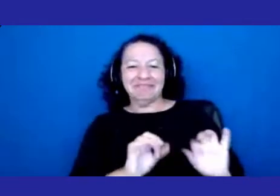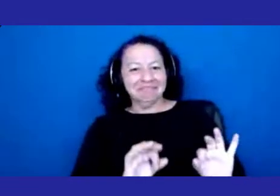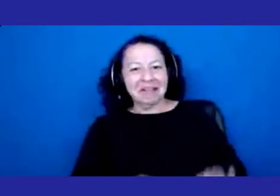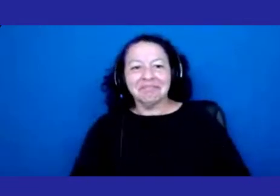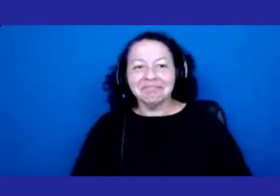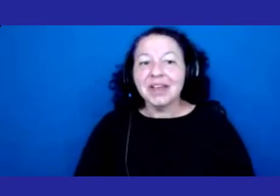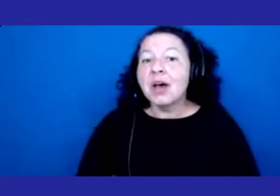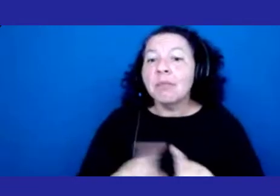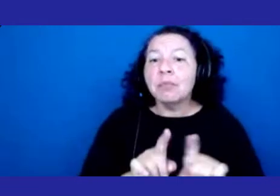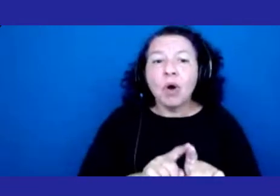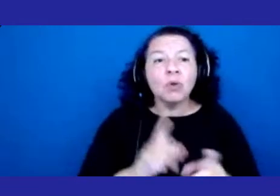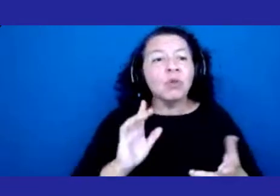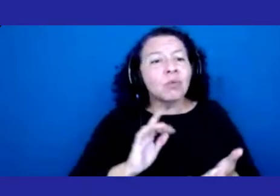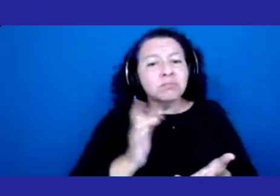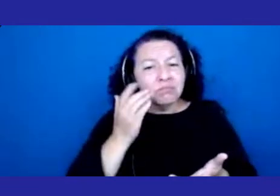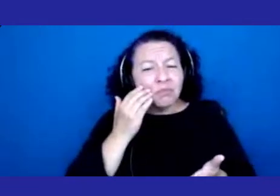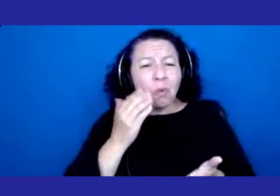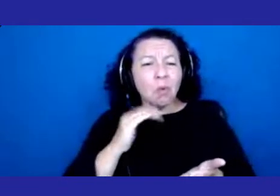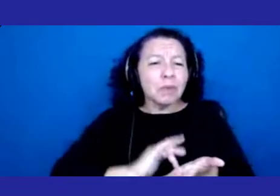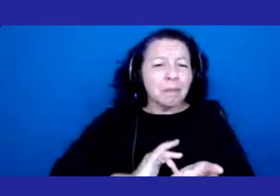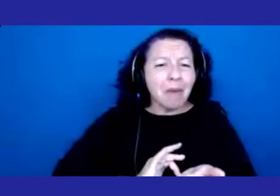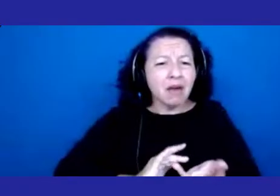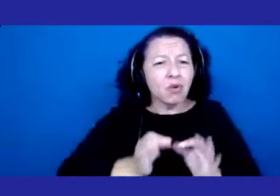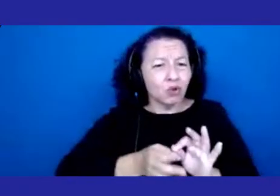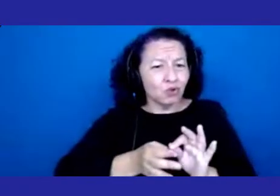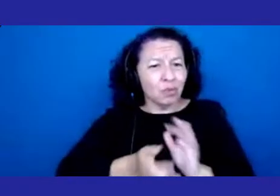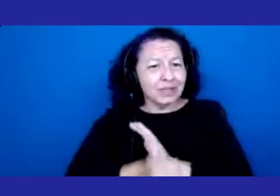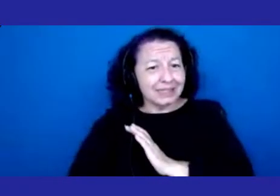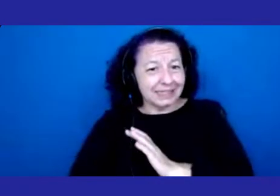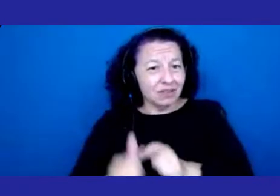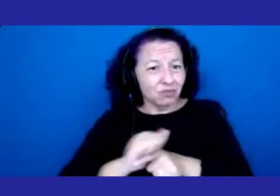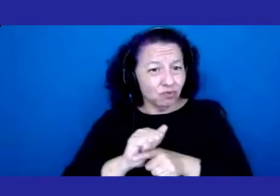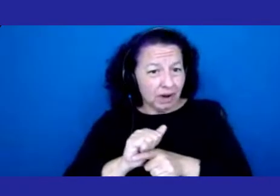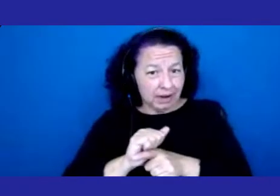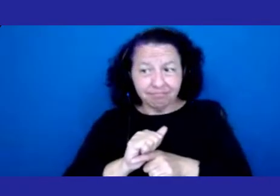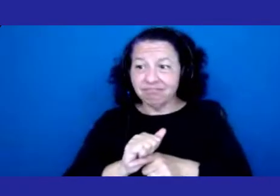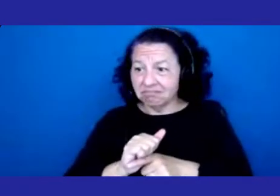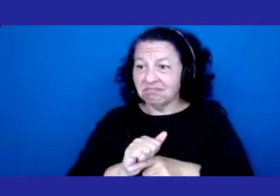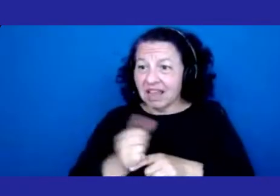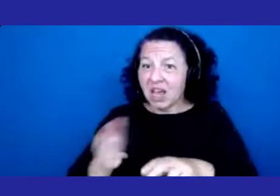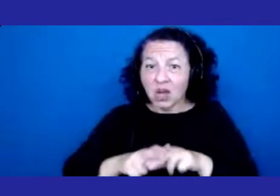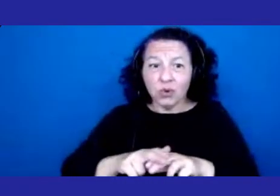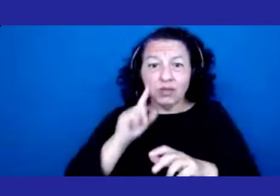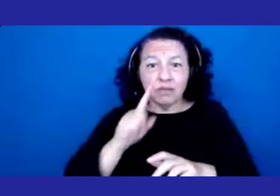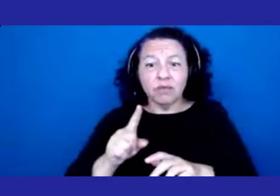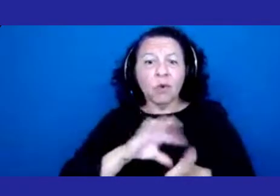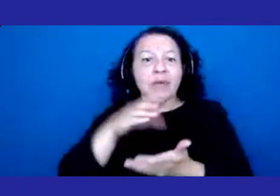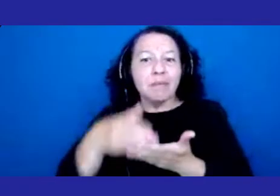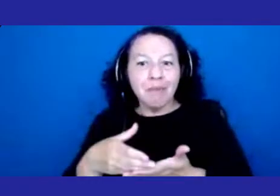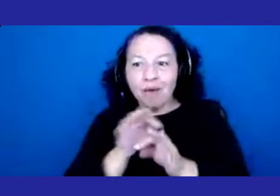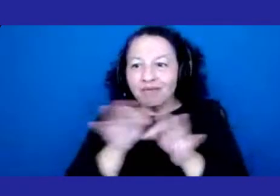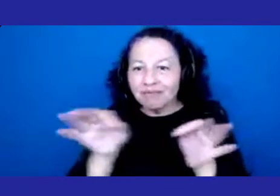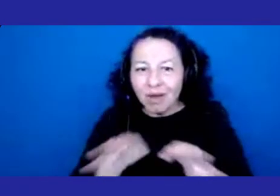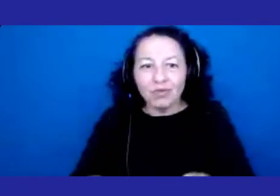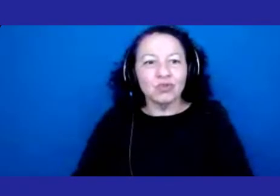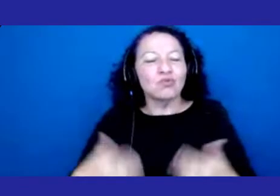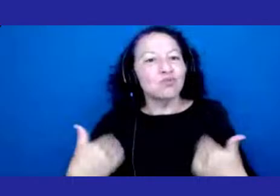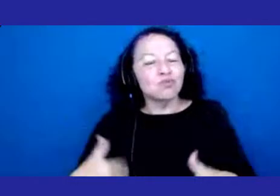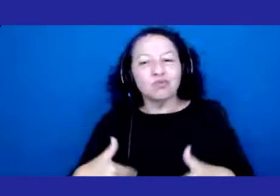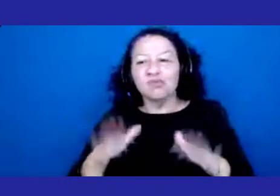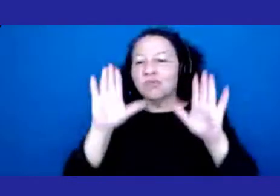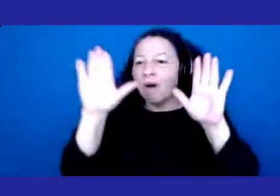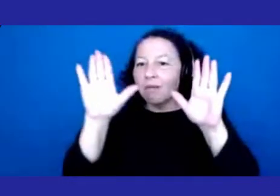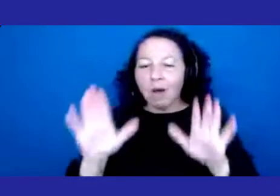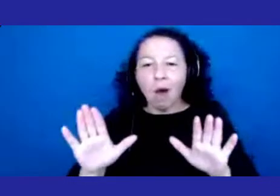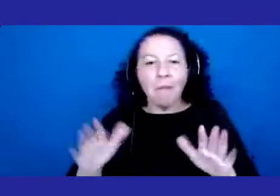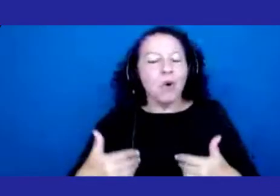Also, the medical interpreter skills training, the increase in the number of languages, that is phenomenal because